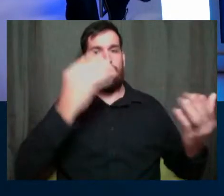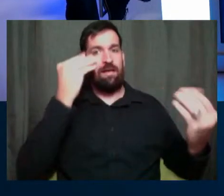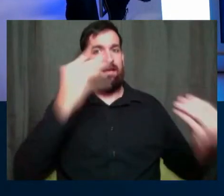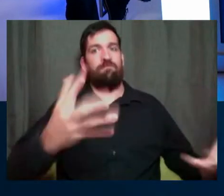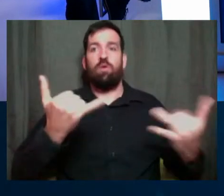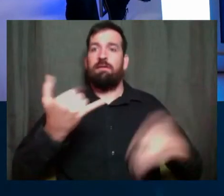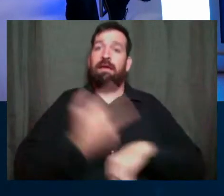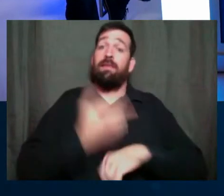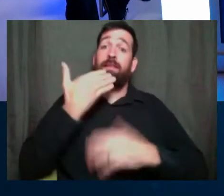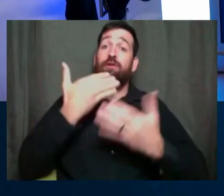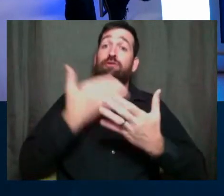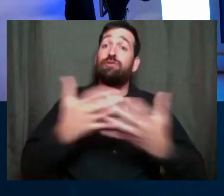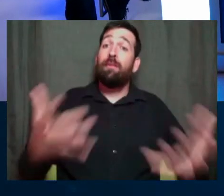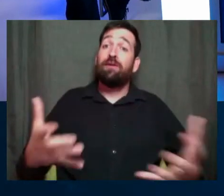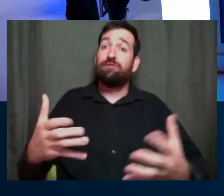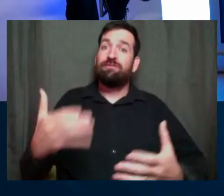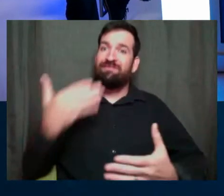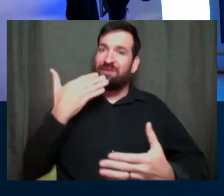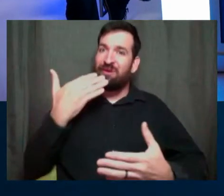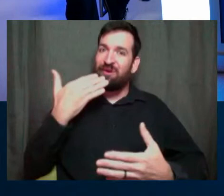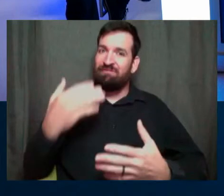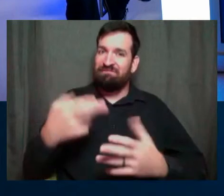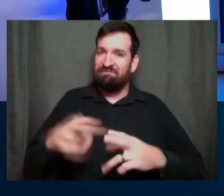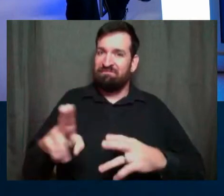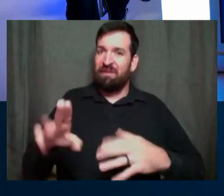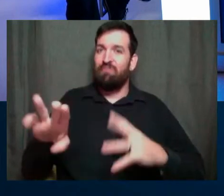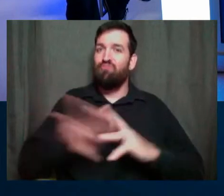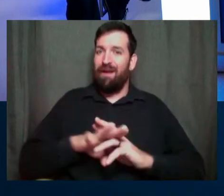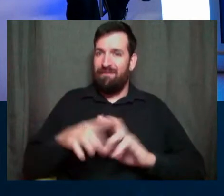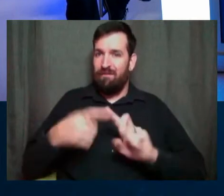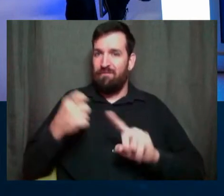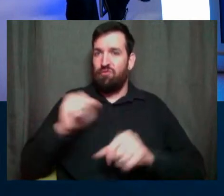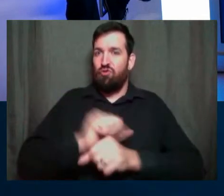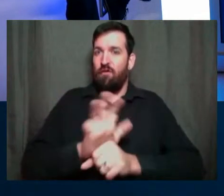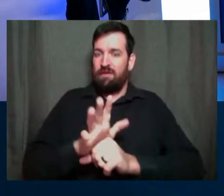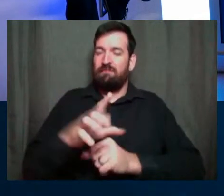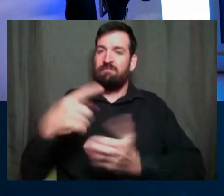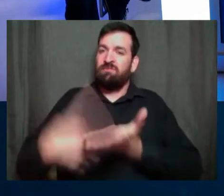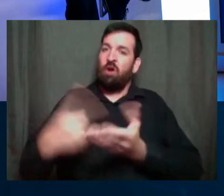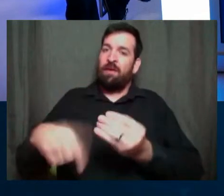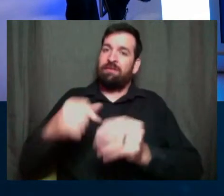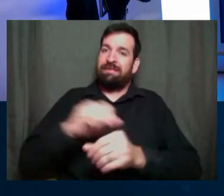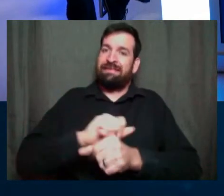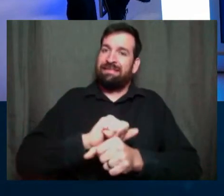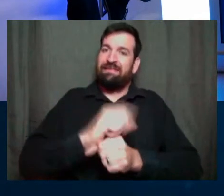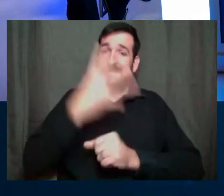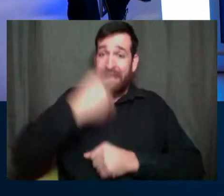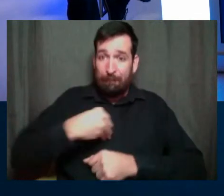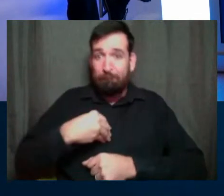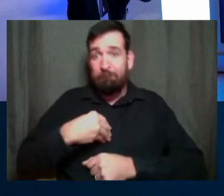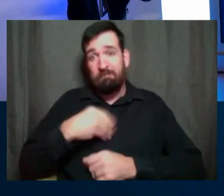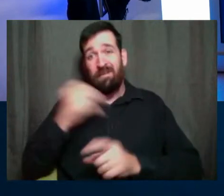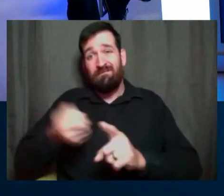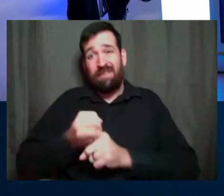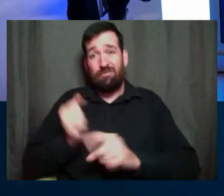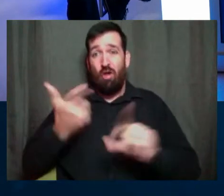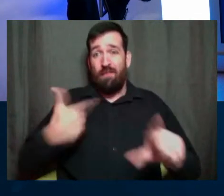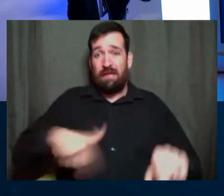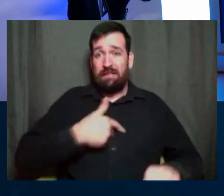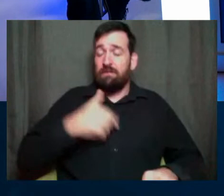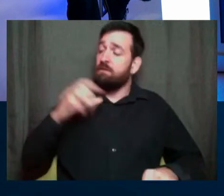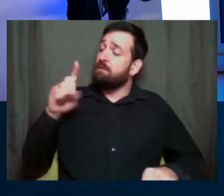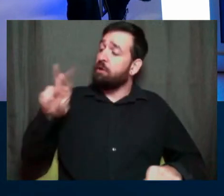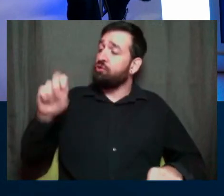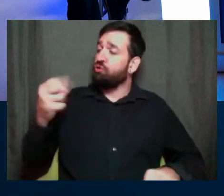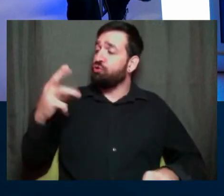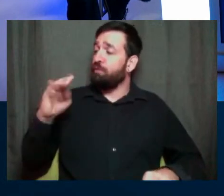much. Well, it was nice to kind of take a little bit of a break from COVID and talk about sleep, something that affects all of us. So, Dr. Shoemaker, thanks so much for being here with us. You bet. We appreciate it.